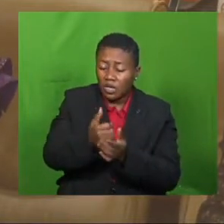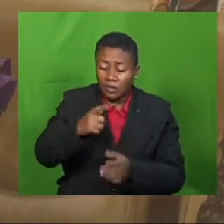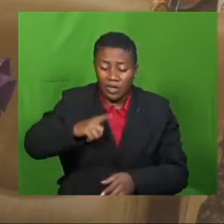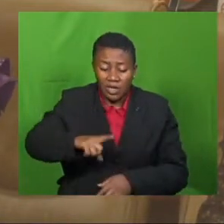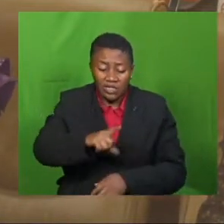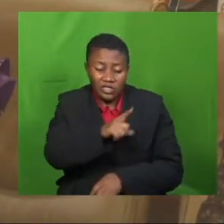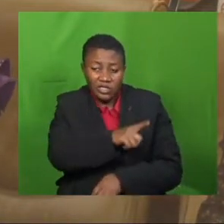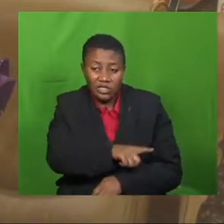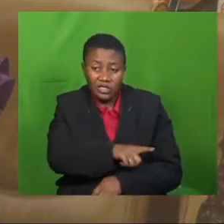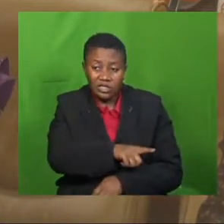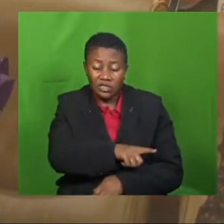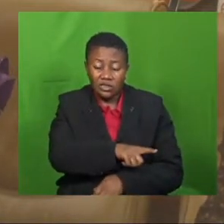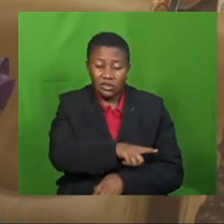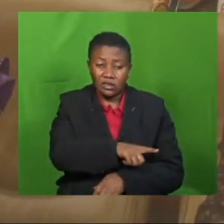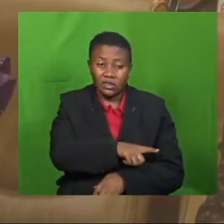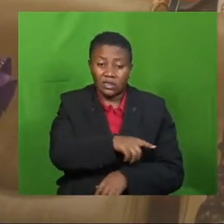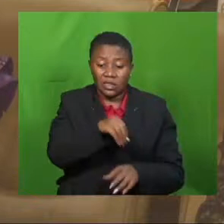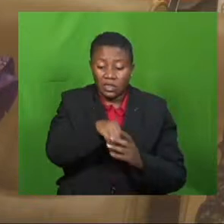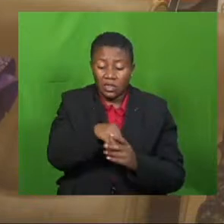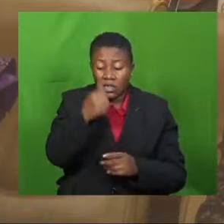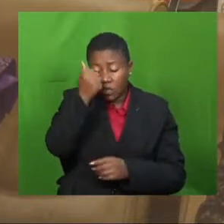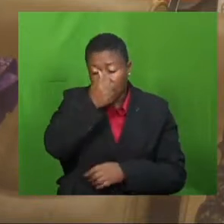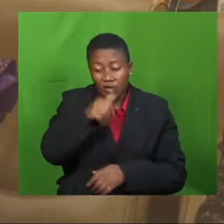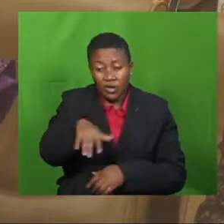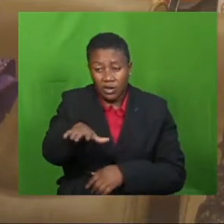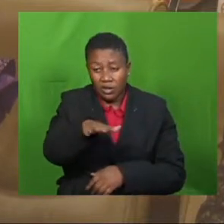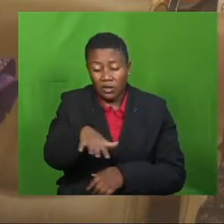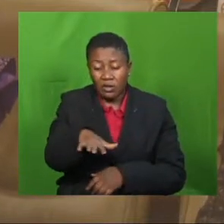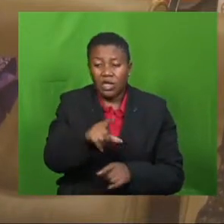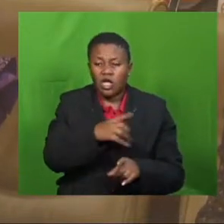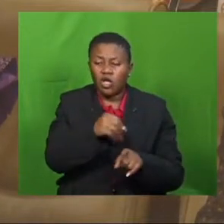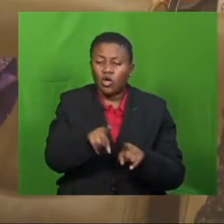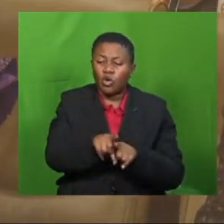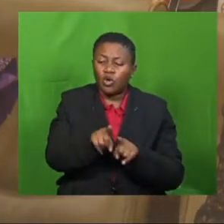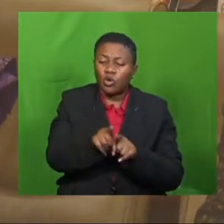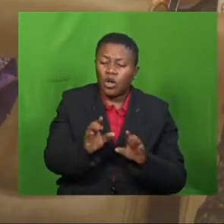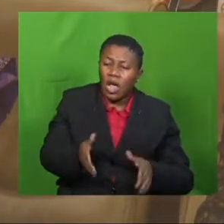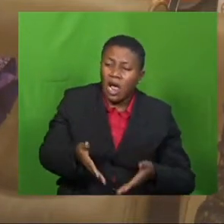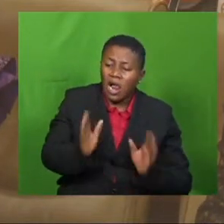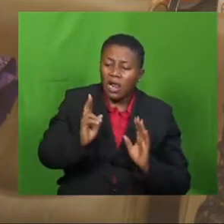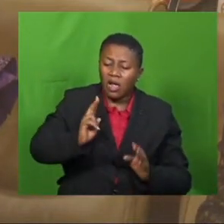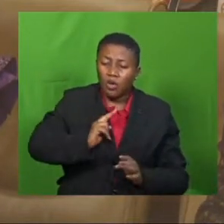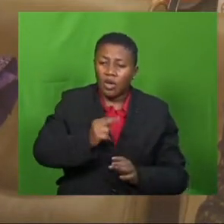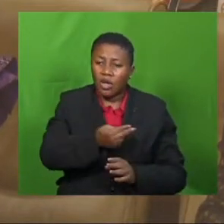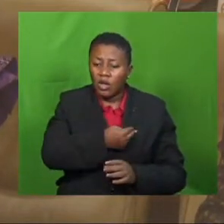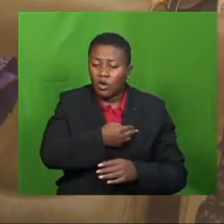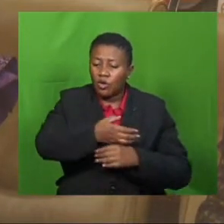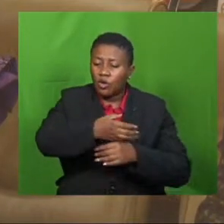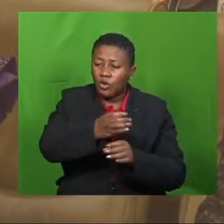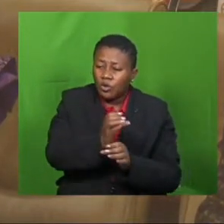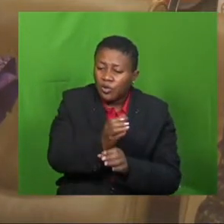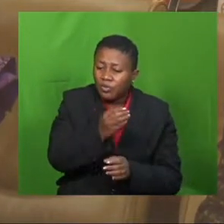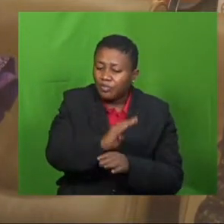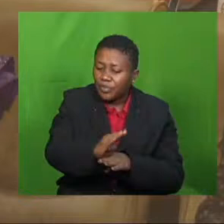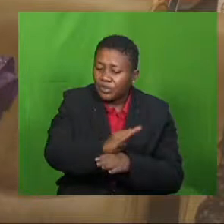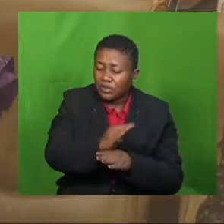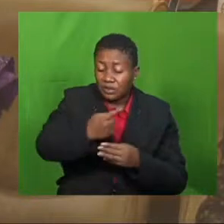legislation across the continent and enabling us to trade seamlessly amongst